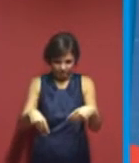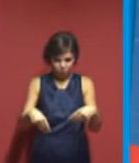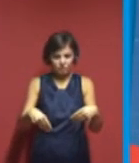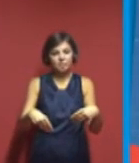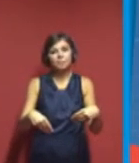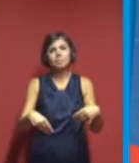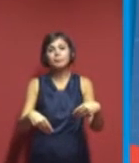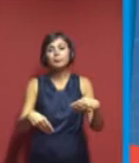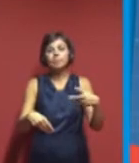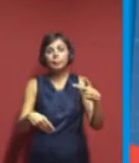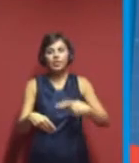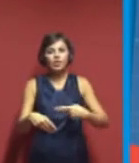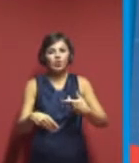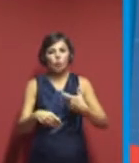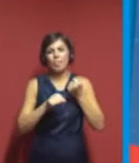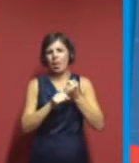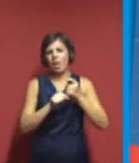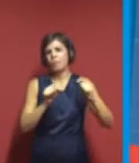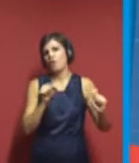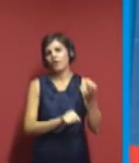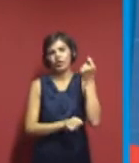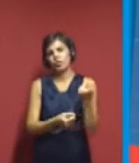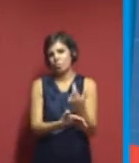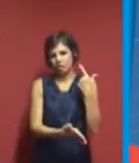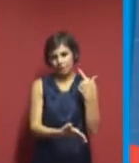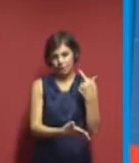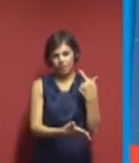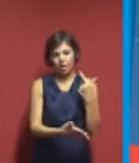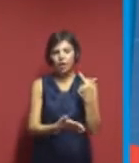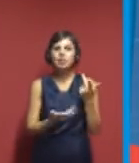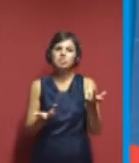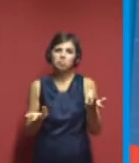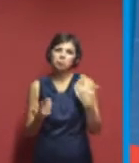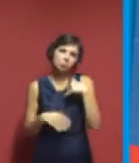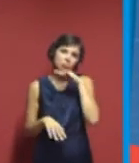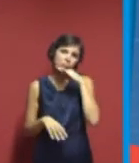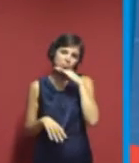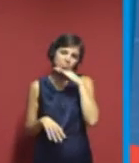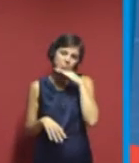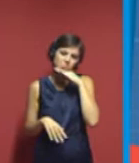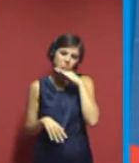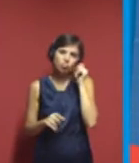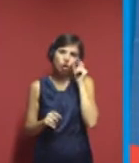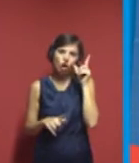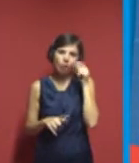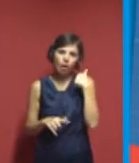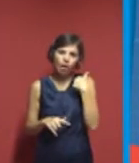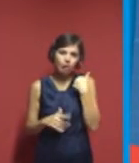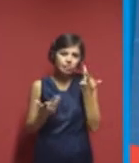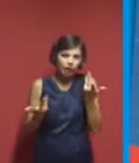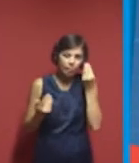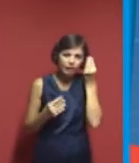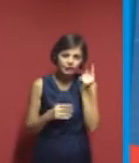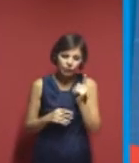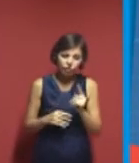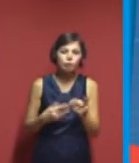very excited, and I was unprepared to receive such thing. And the question, if there will be in the future